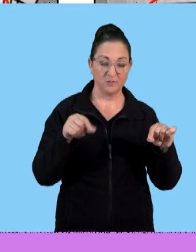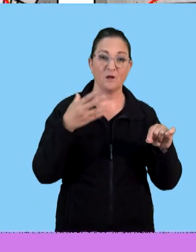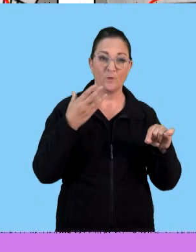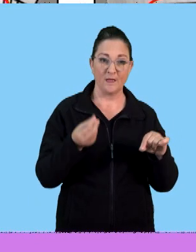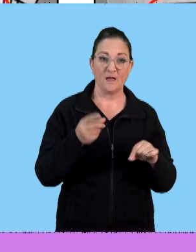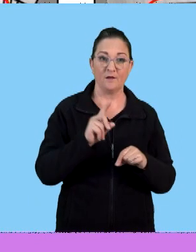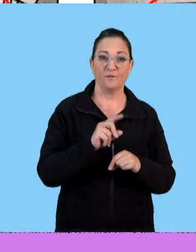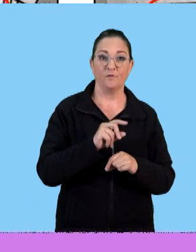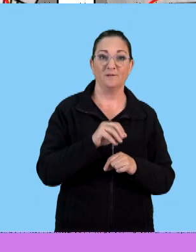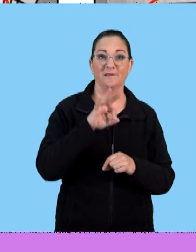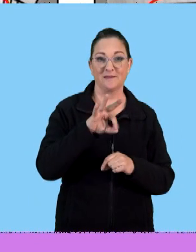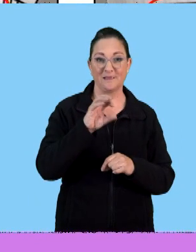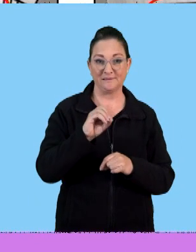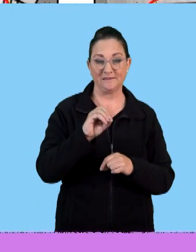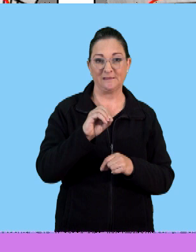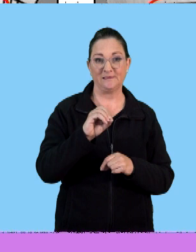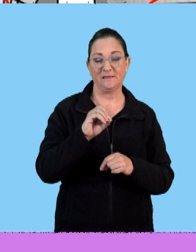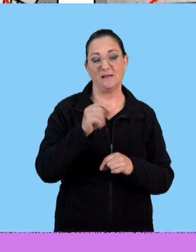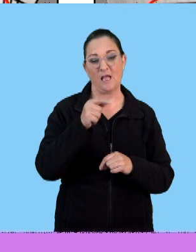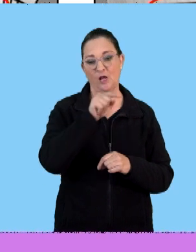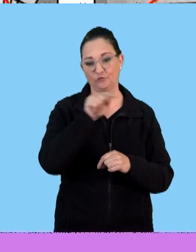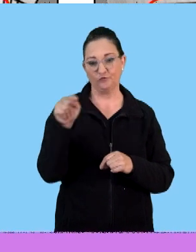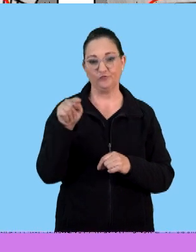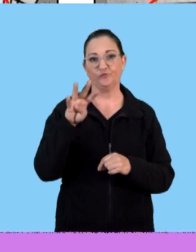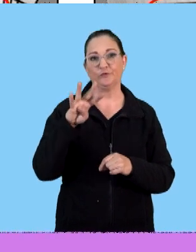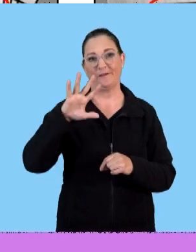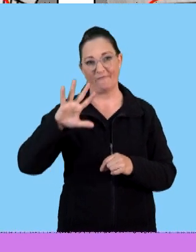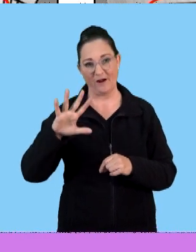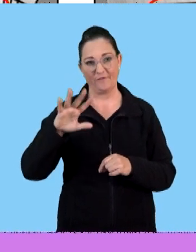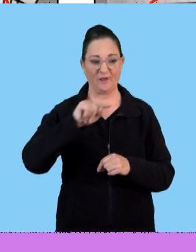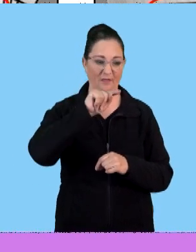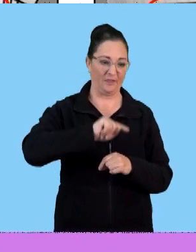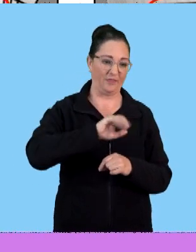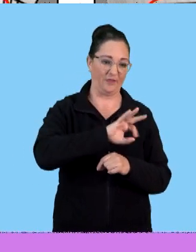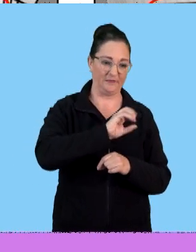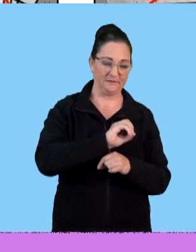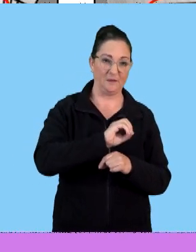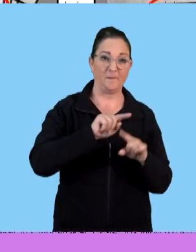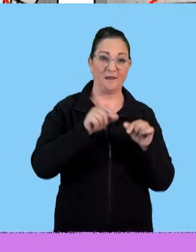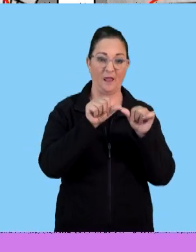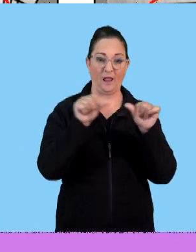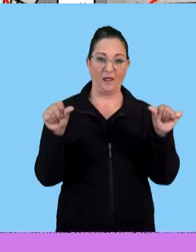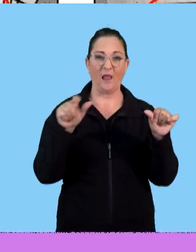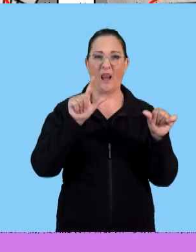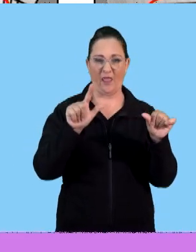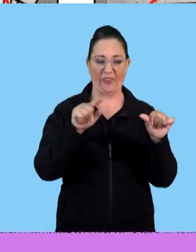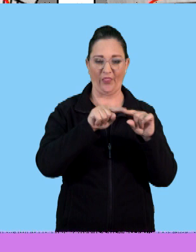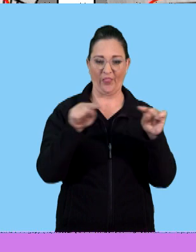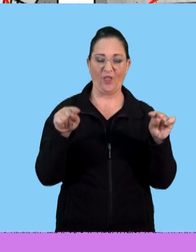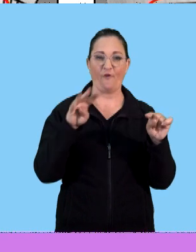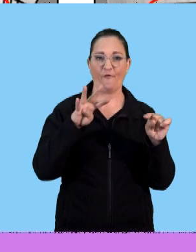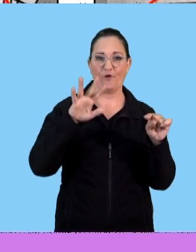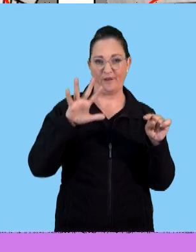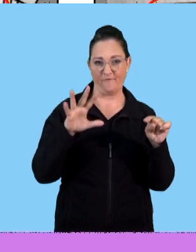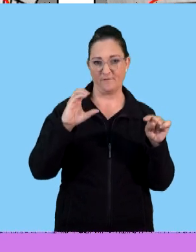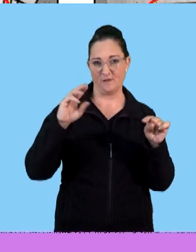of the rectangular piece? It's 30 by 45 centimeters. So therefore, I'll take then my length, which is the longer side,